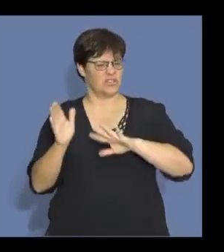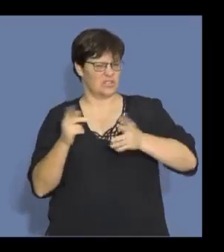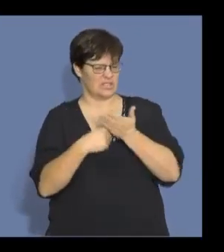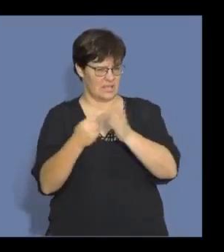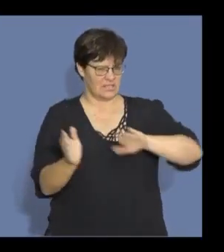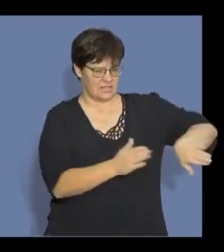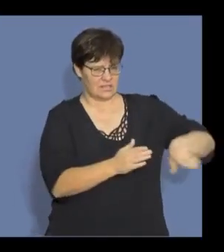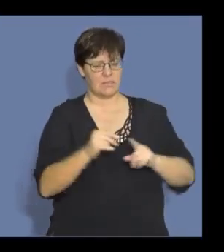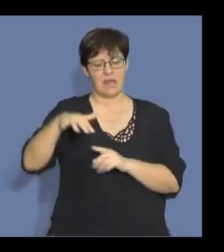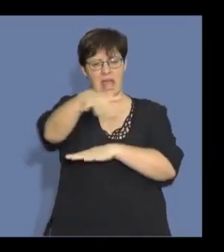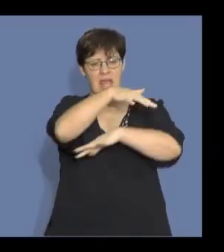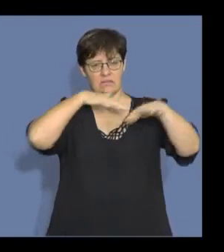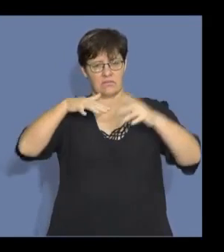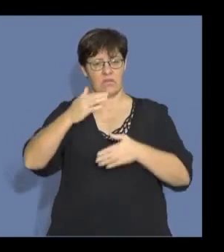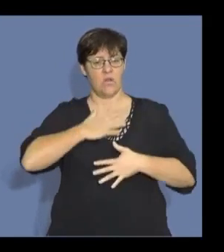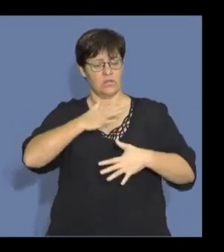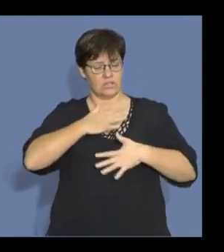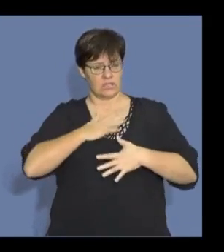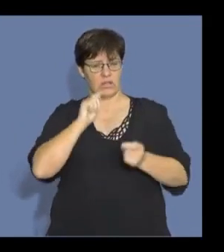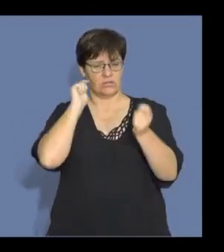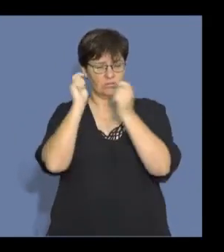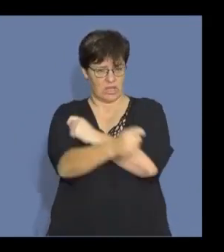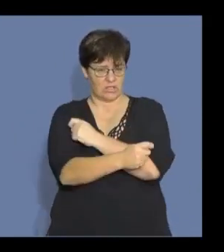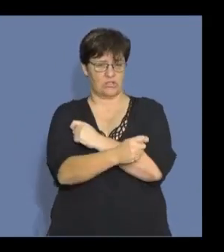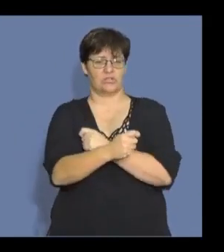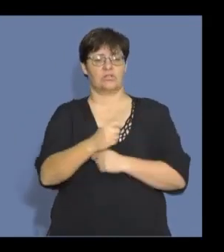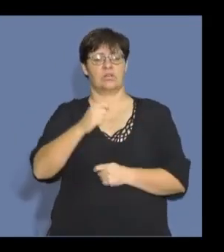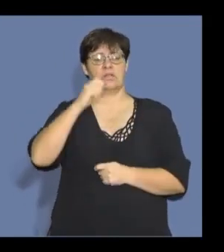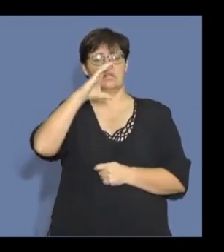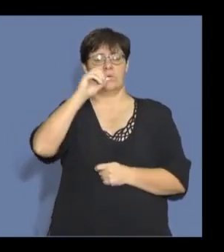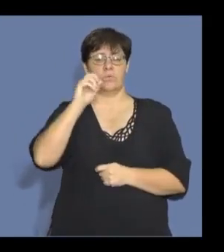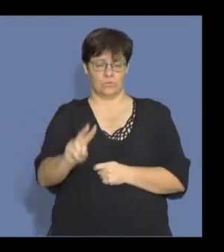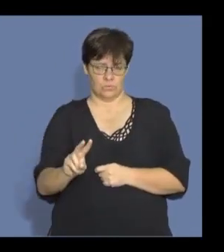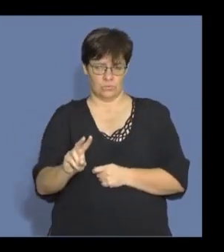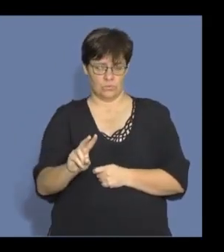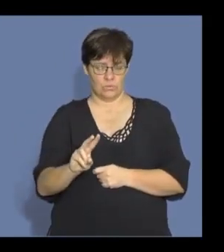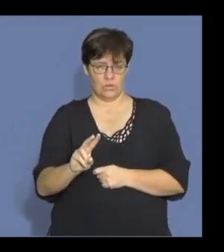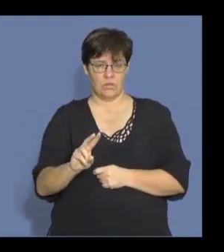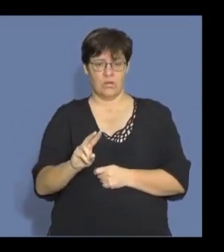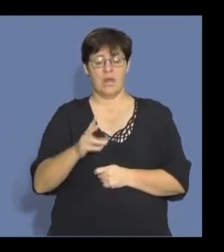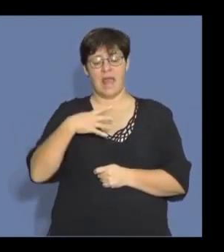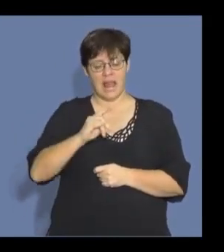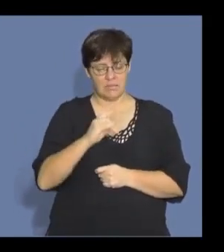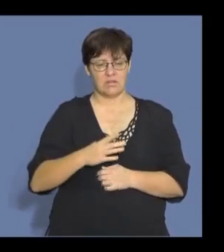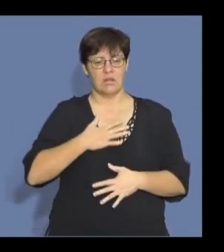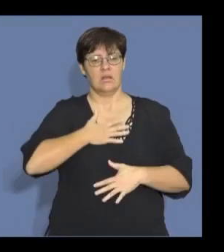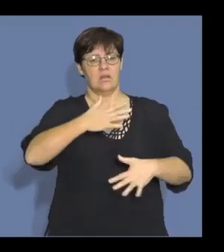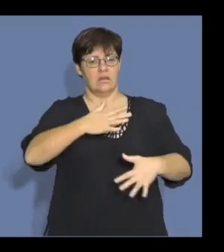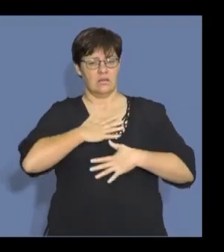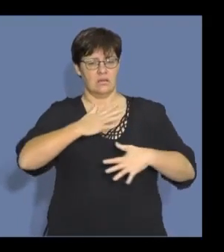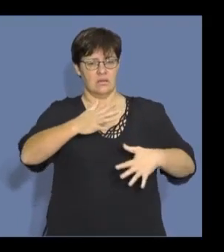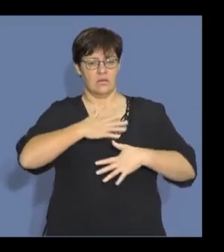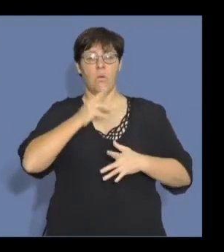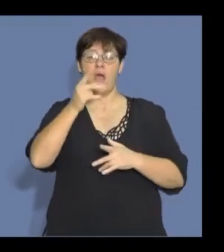whereby atmospheric oxygen is converted to carbon dioxide in animals and respiration and regeneration